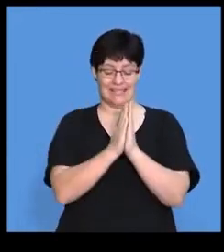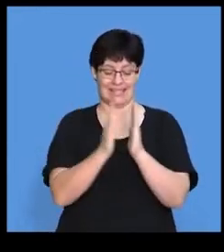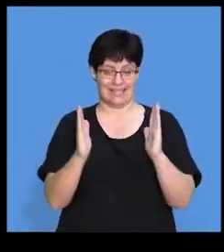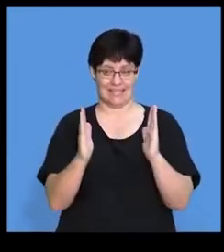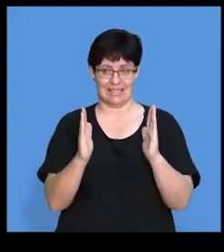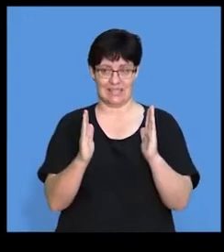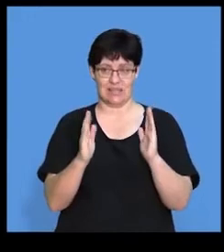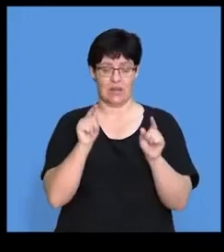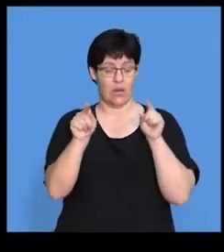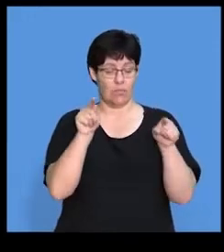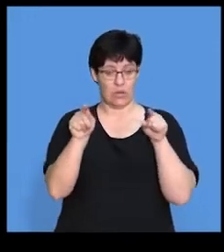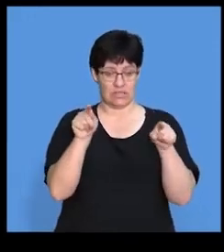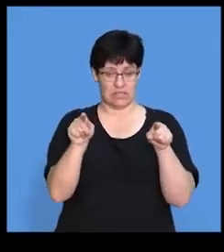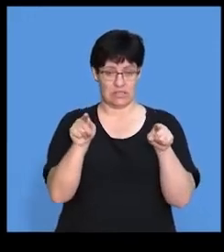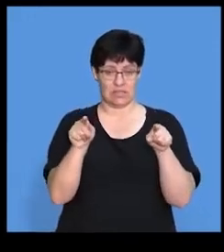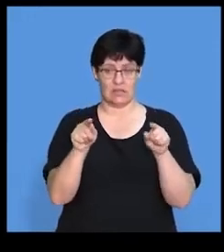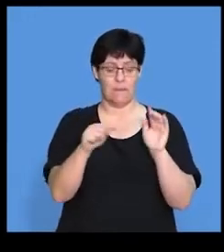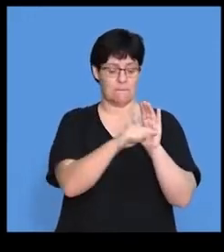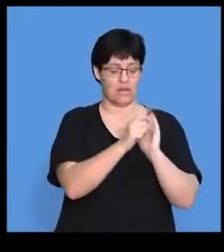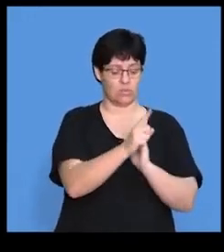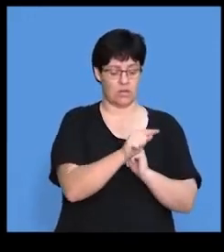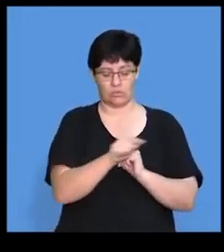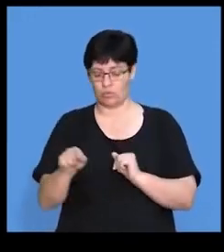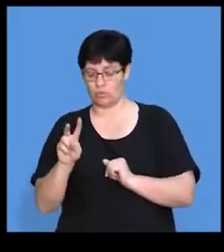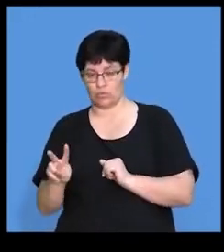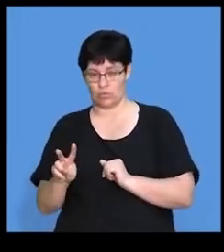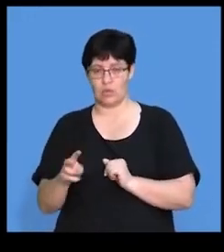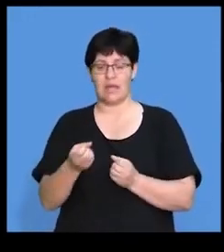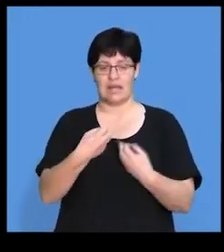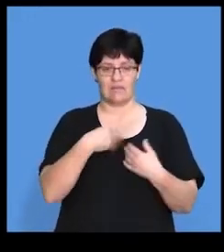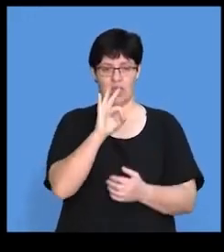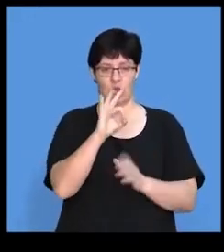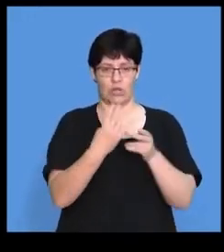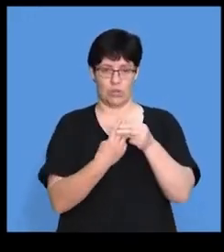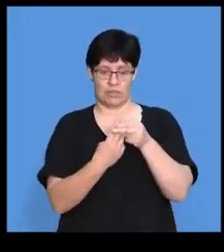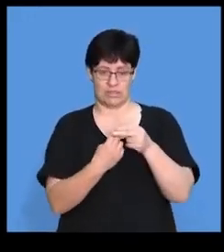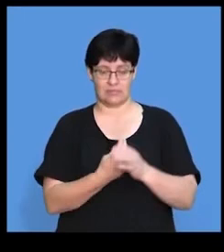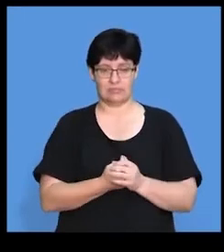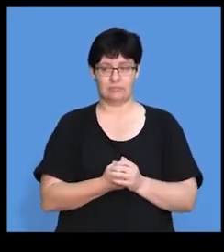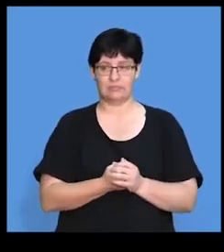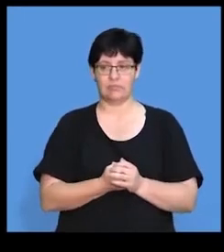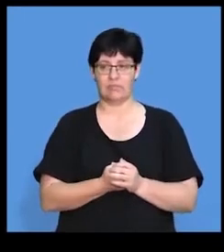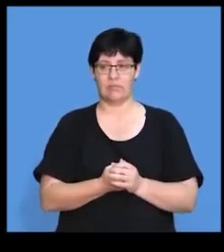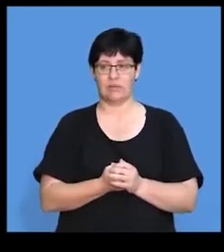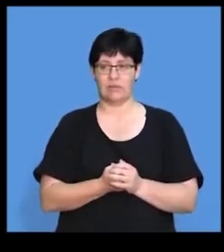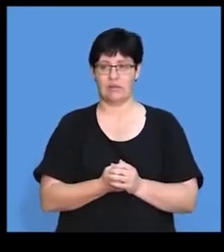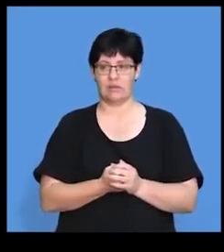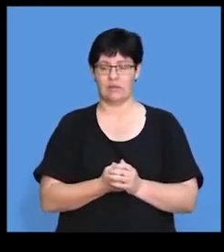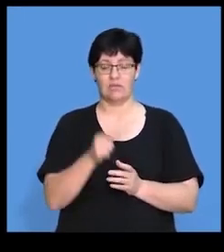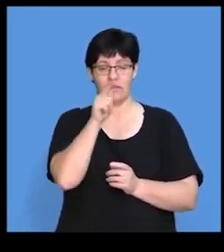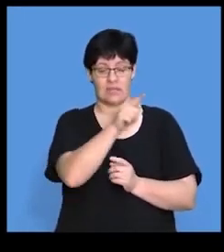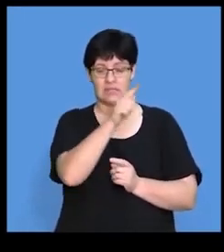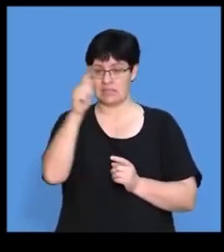between those 2 points over there, -1 to 2, gives 3 units. So if this